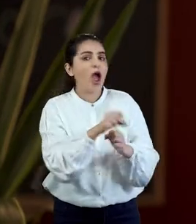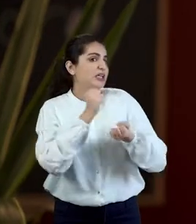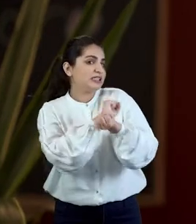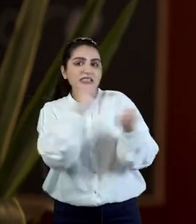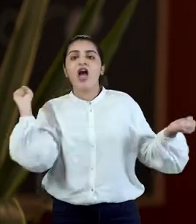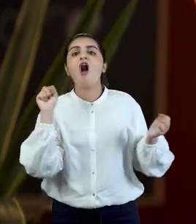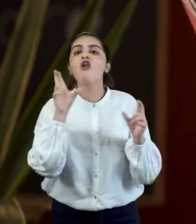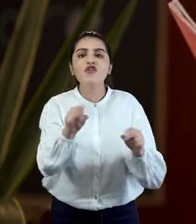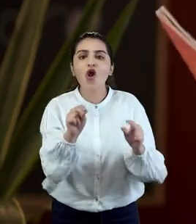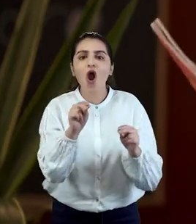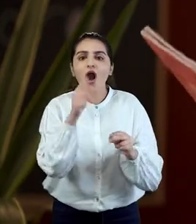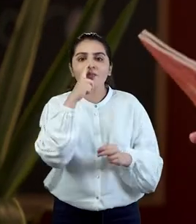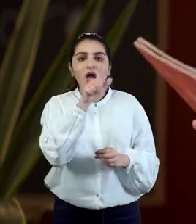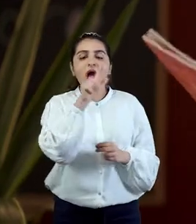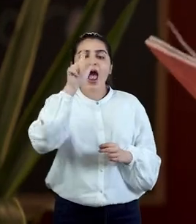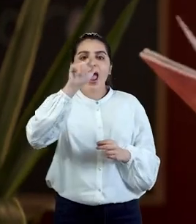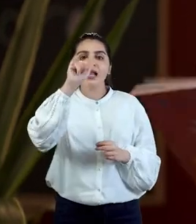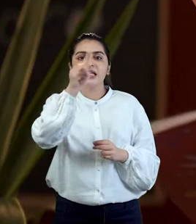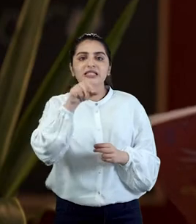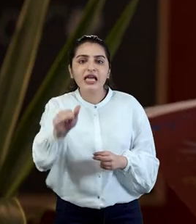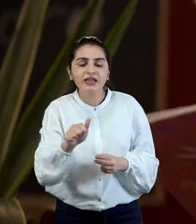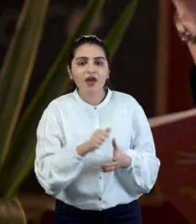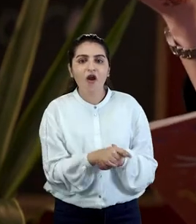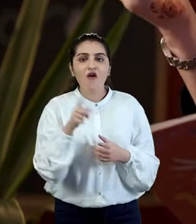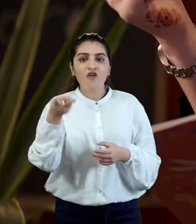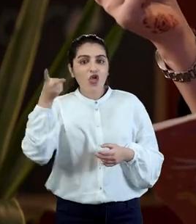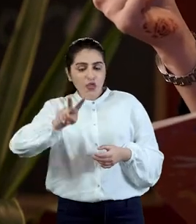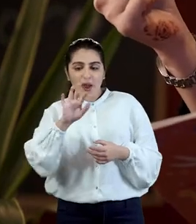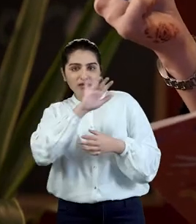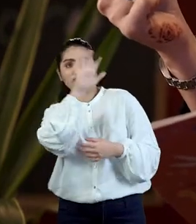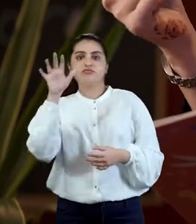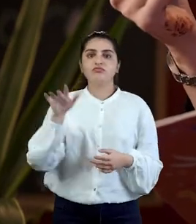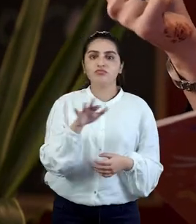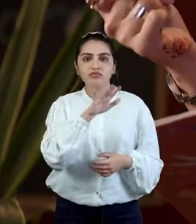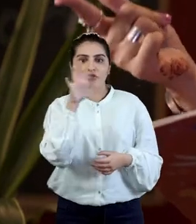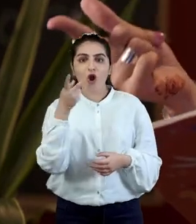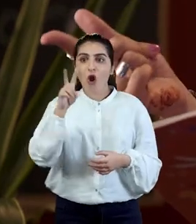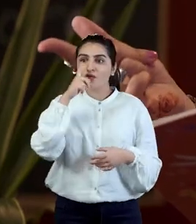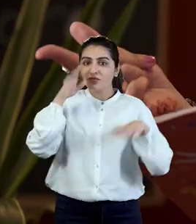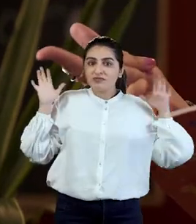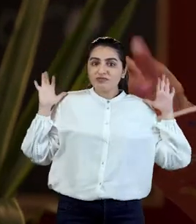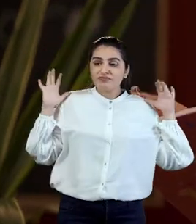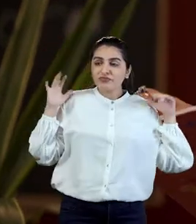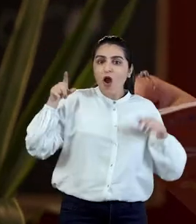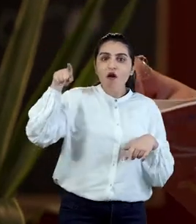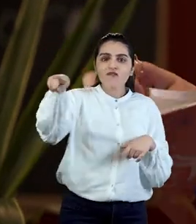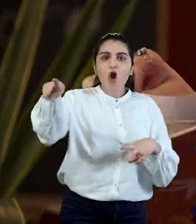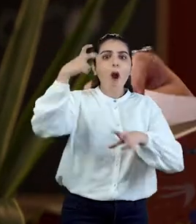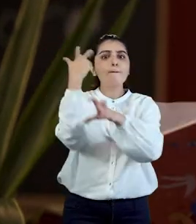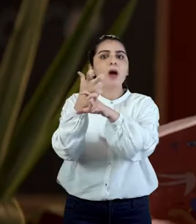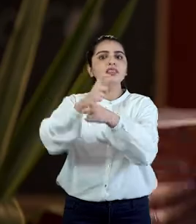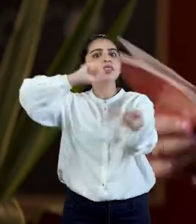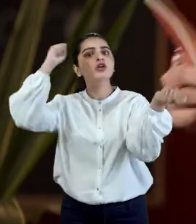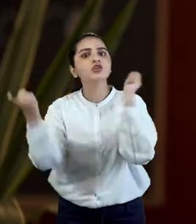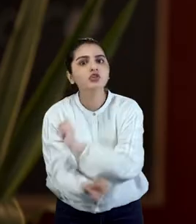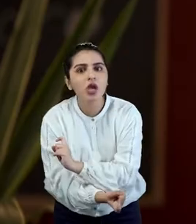help Princess Eliza escape." Then he snapped his bony fingers again and turned the fairy godmother into